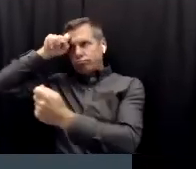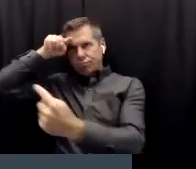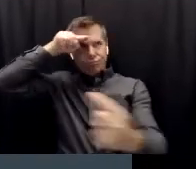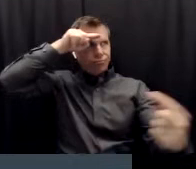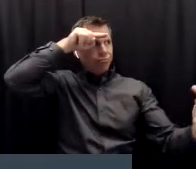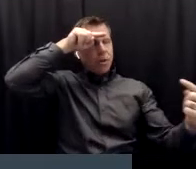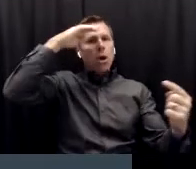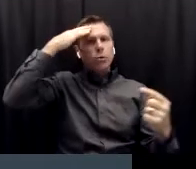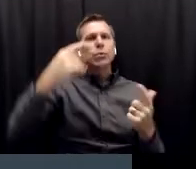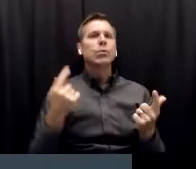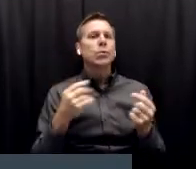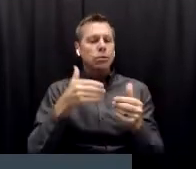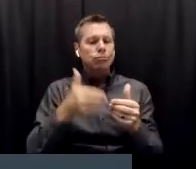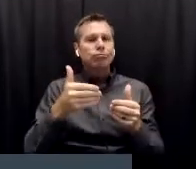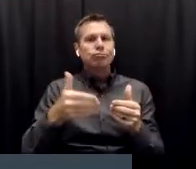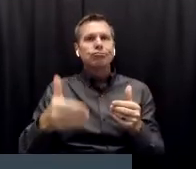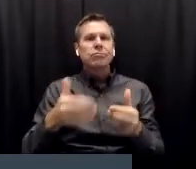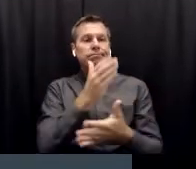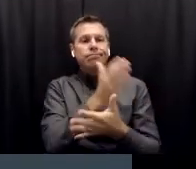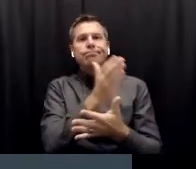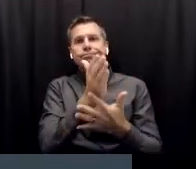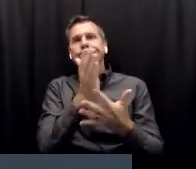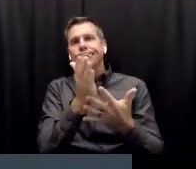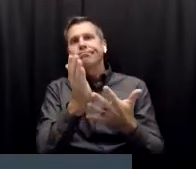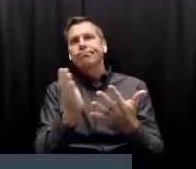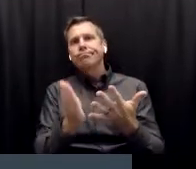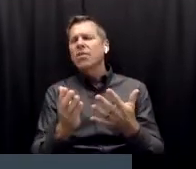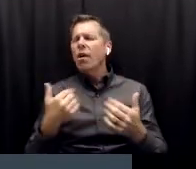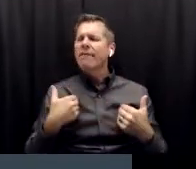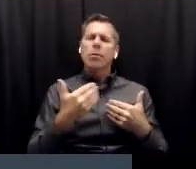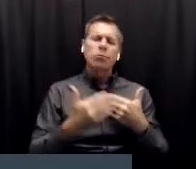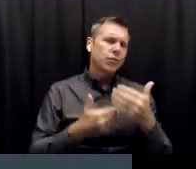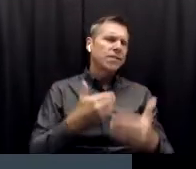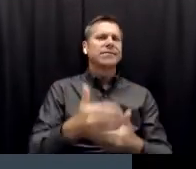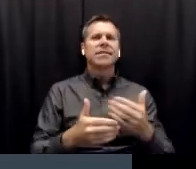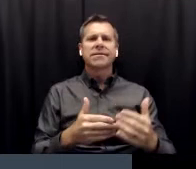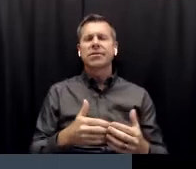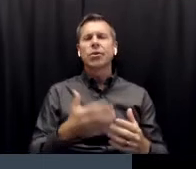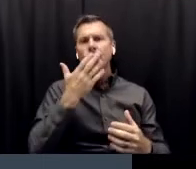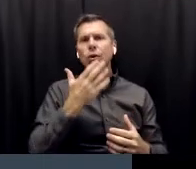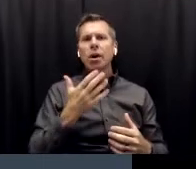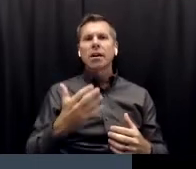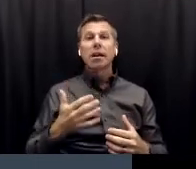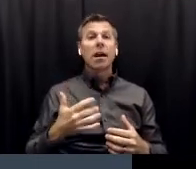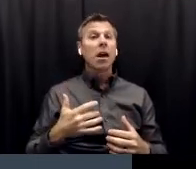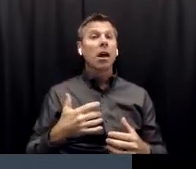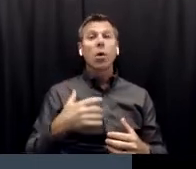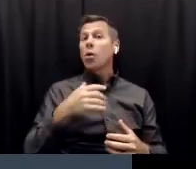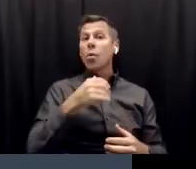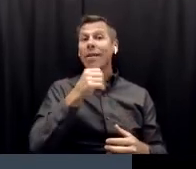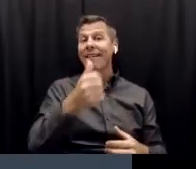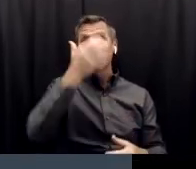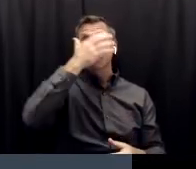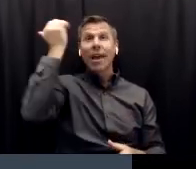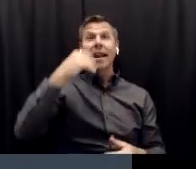Really make sure you go through a systematic process. This helps you not forget any key